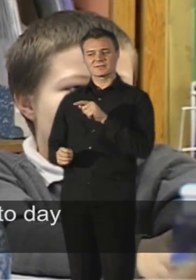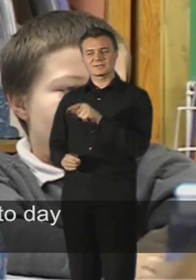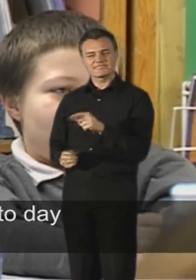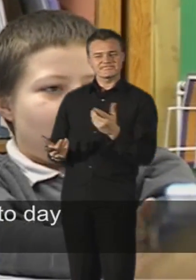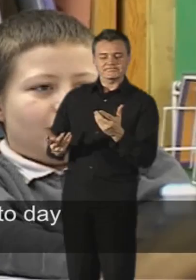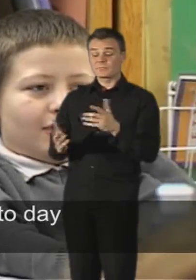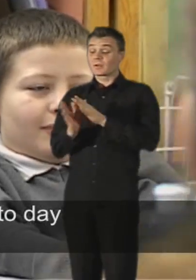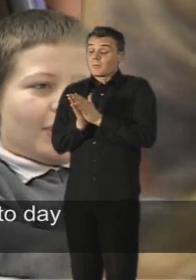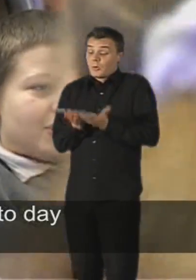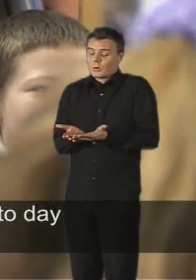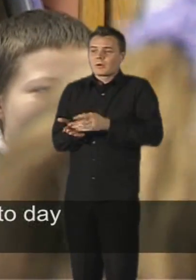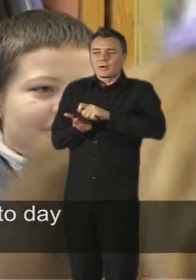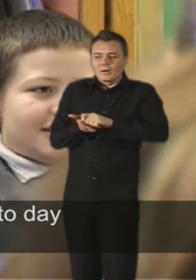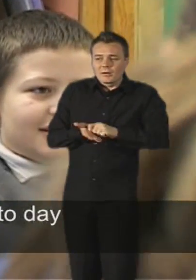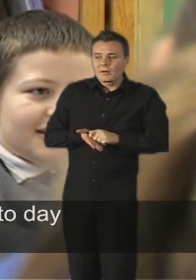for day-to-day feedback.